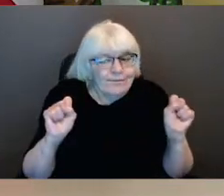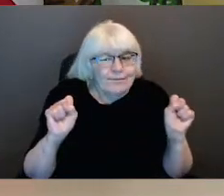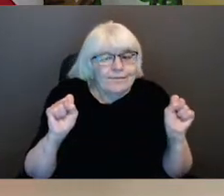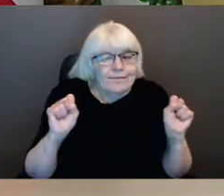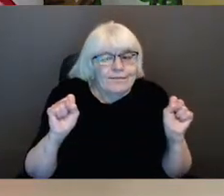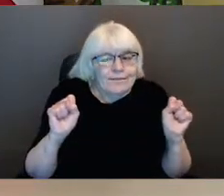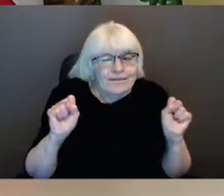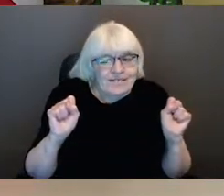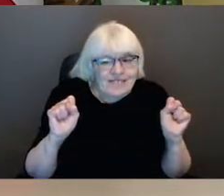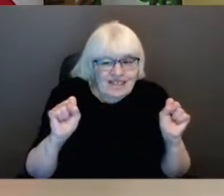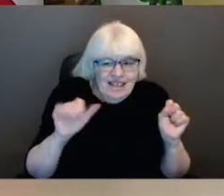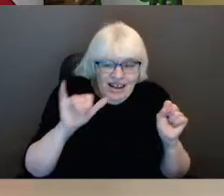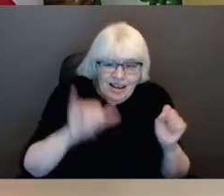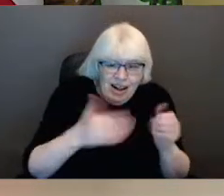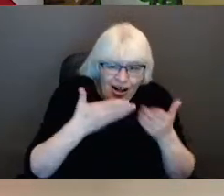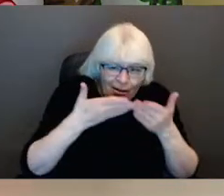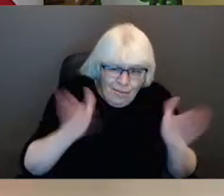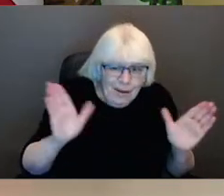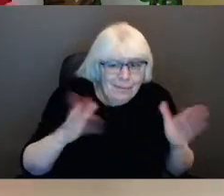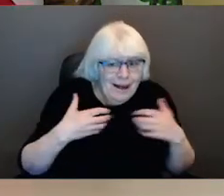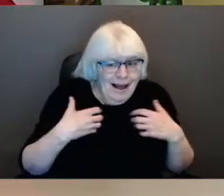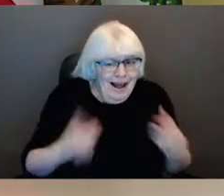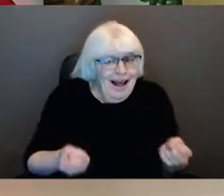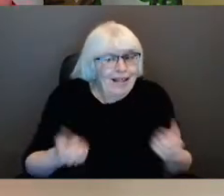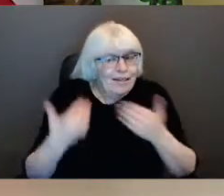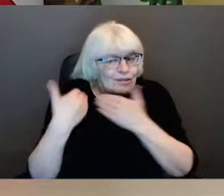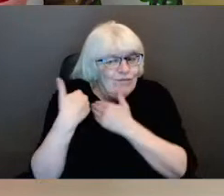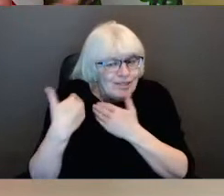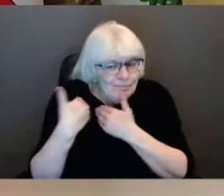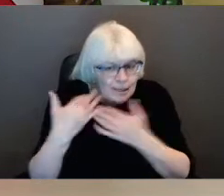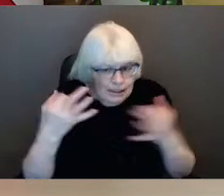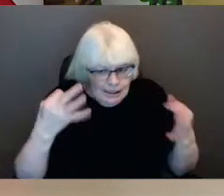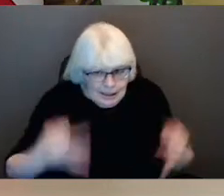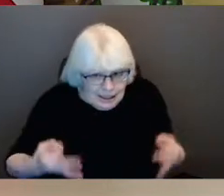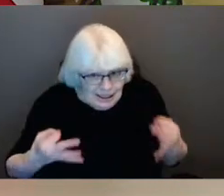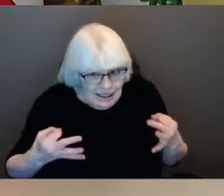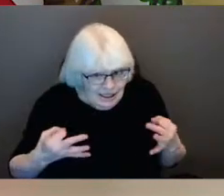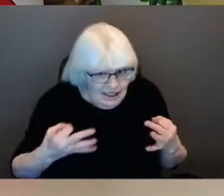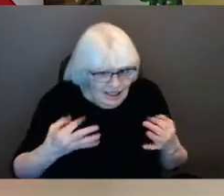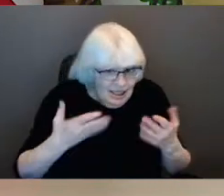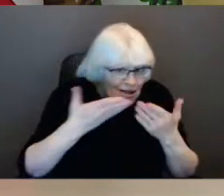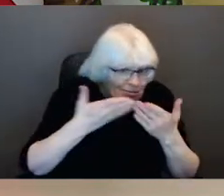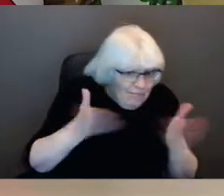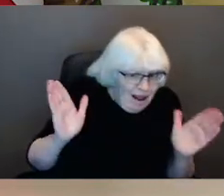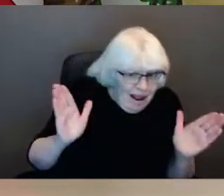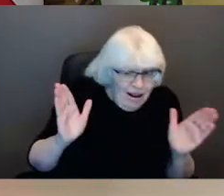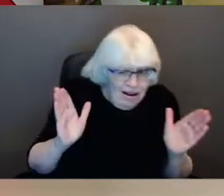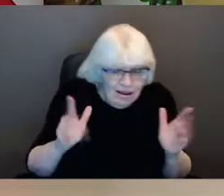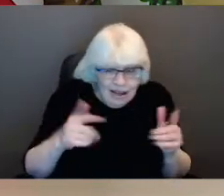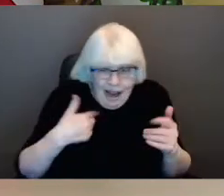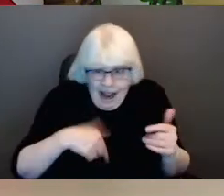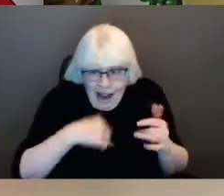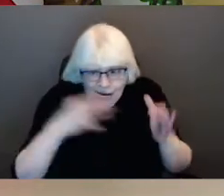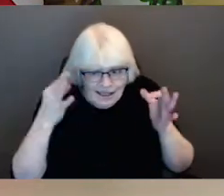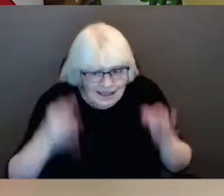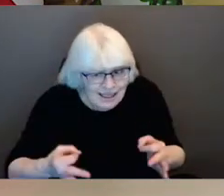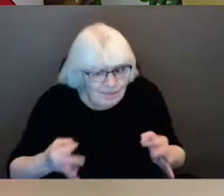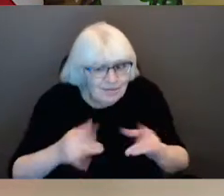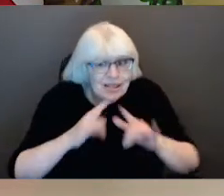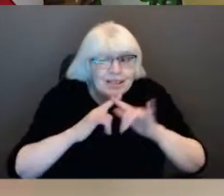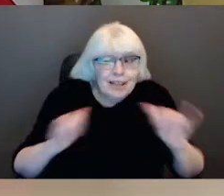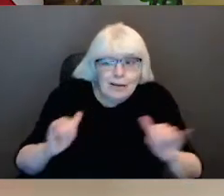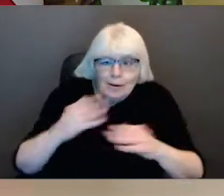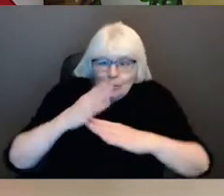is. It's looking at what decisions can you make at a broad level that will try to protect us all. But it